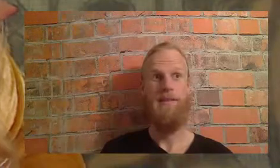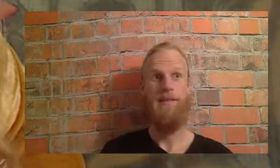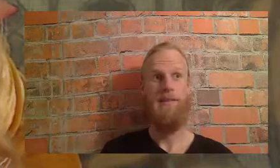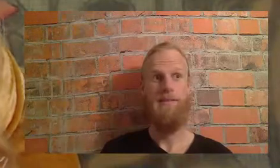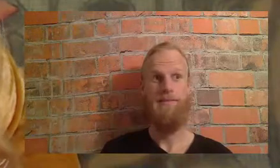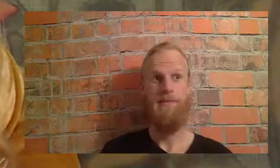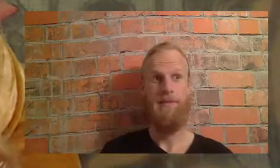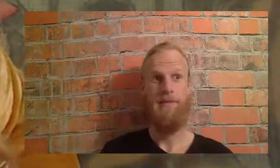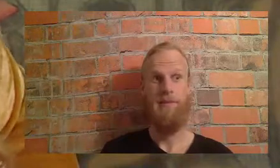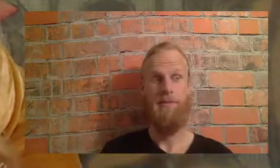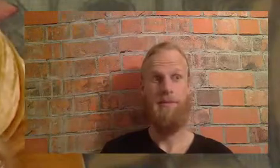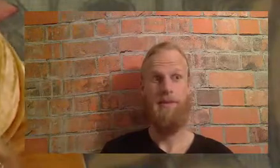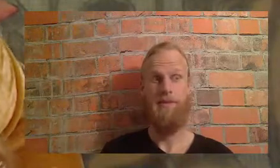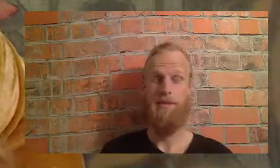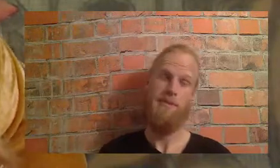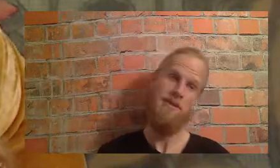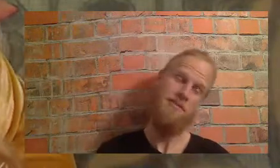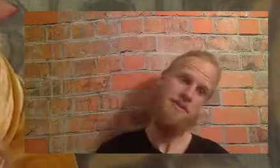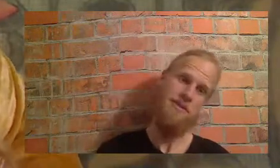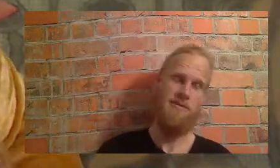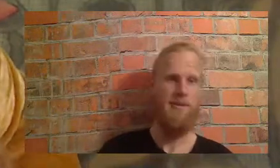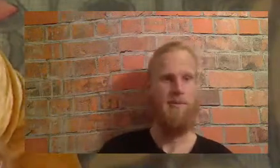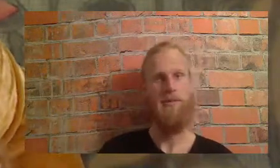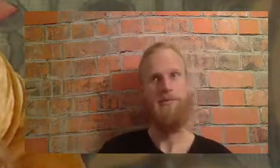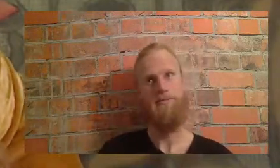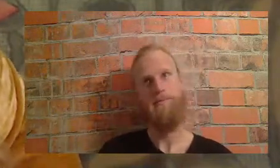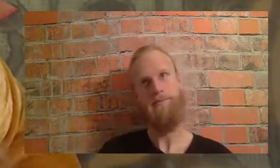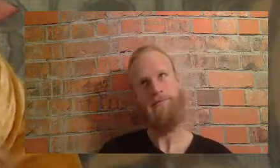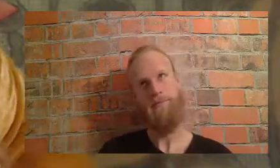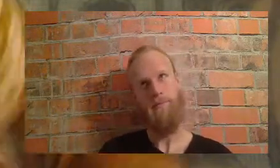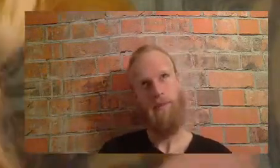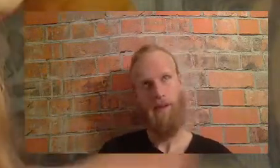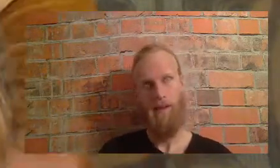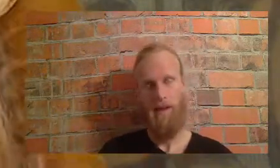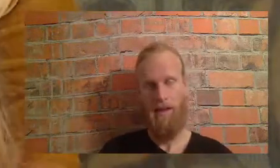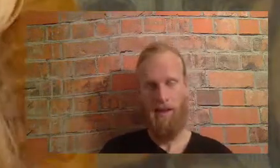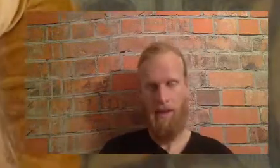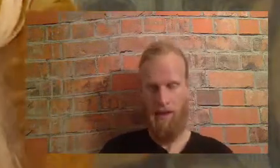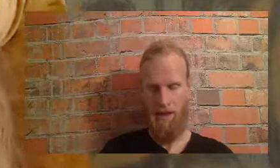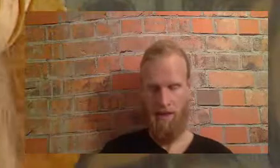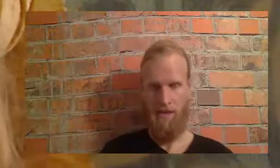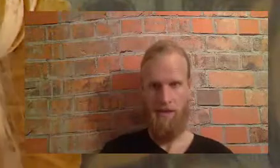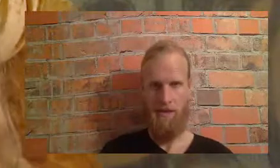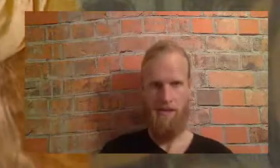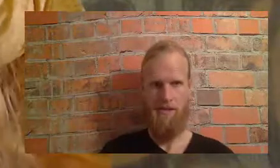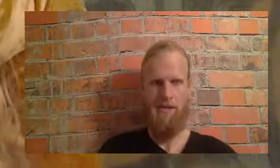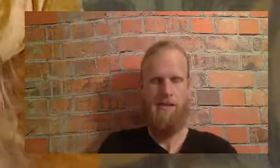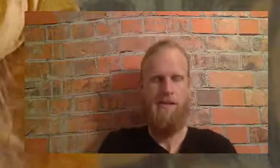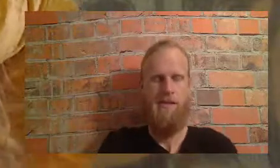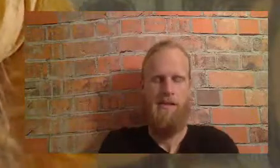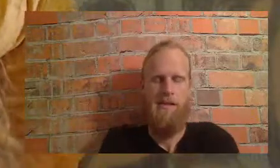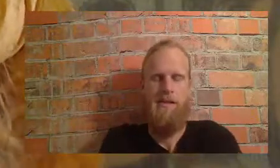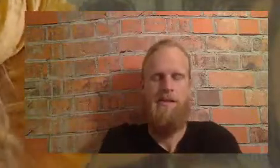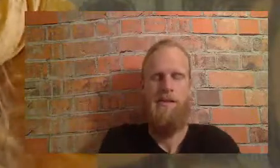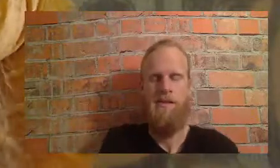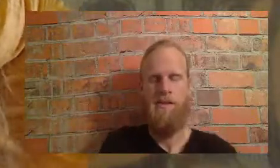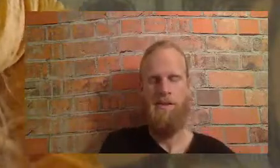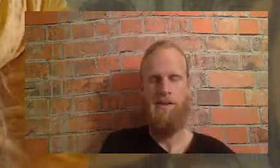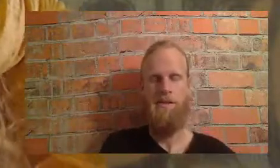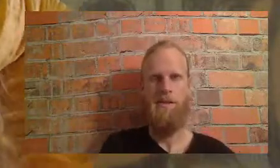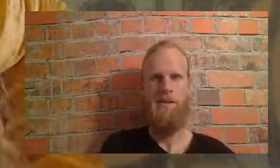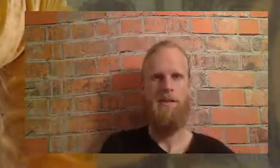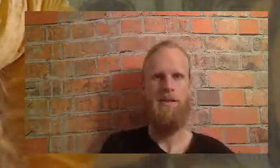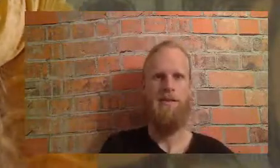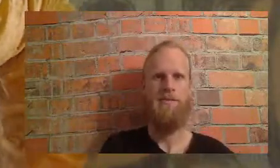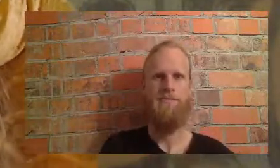This is where you're recoding your body with new information. Tap the side of the ribs. Say your